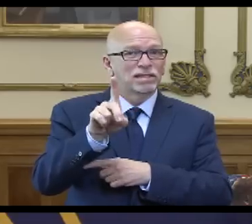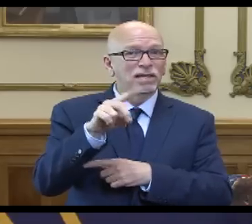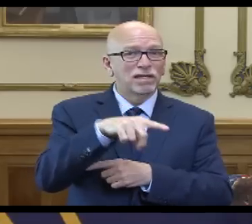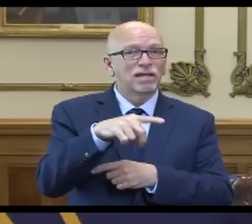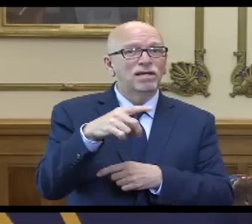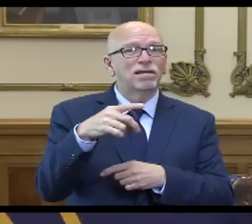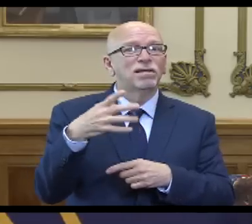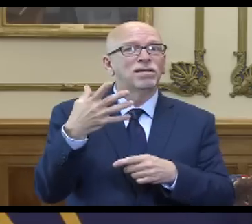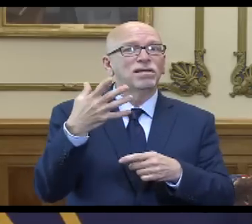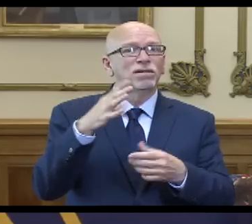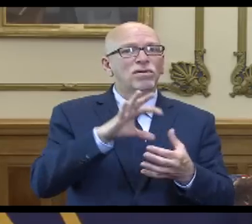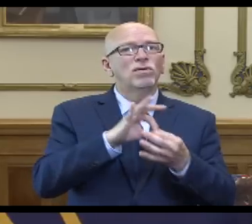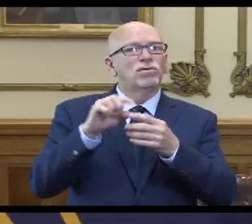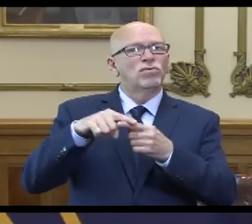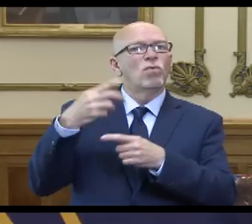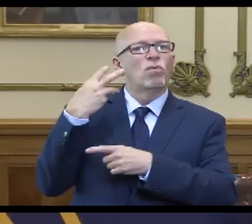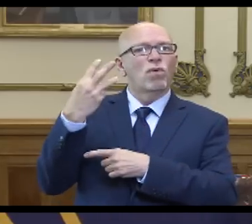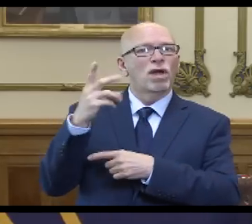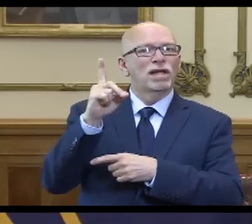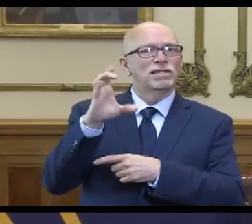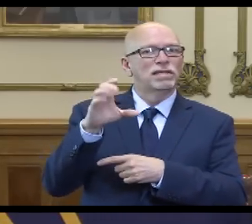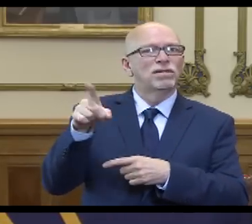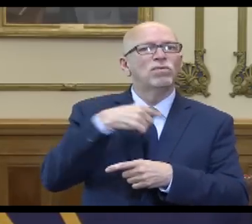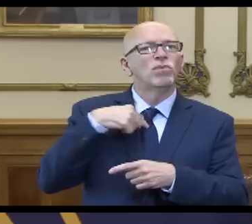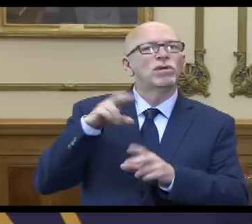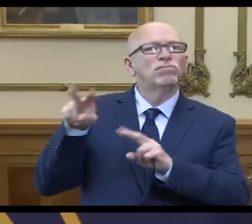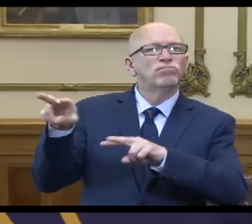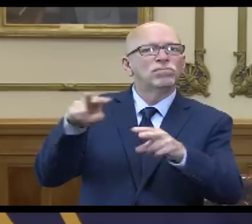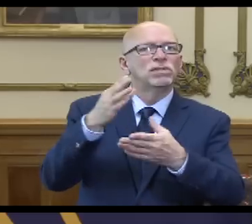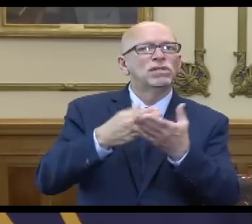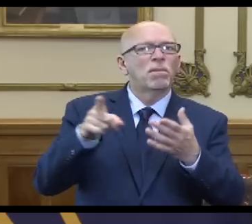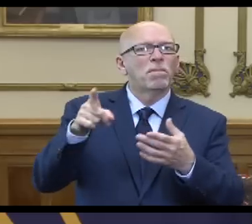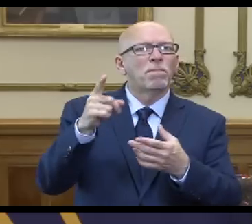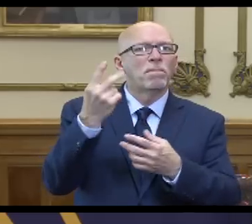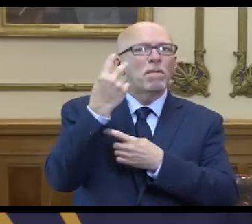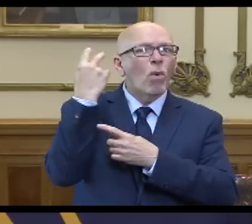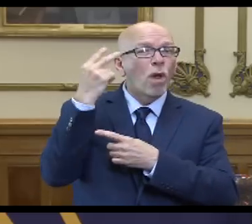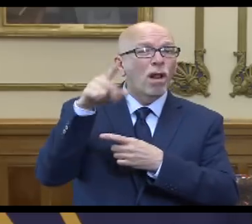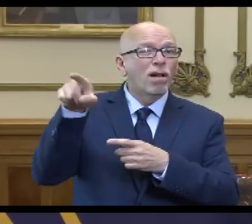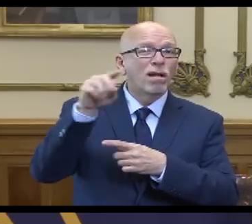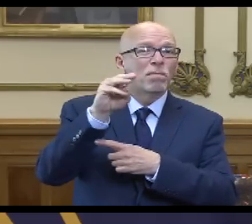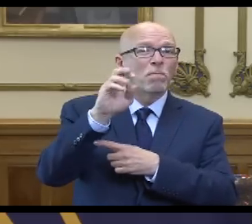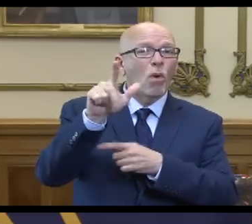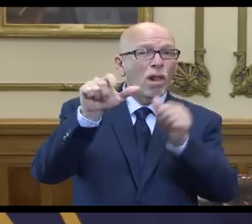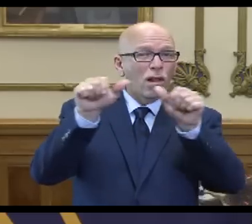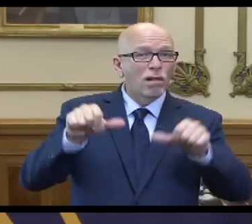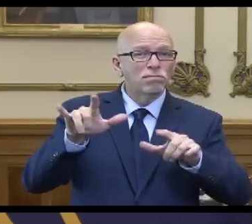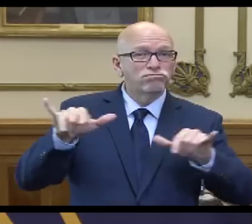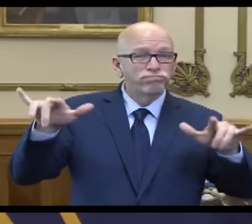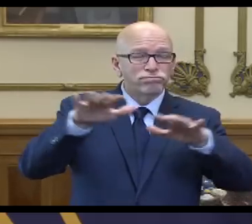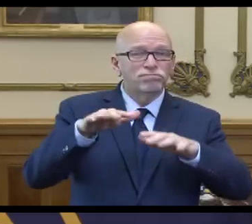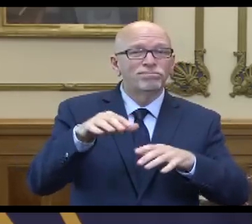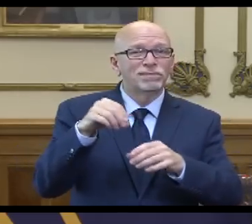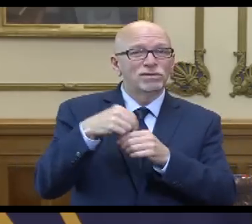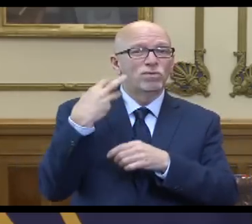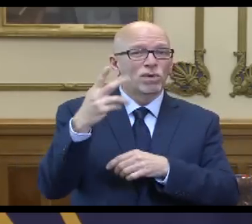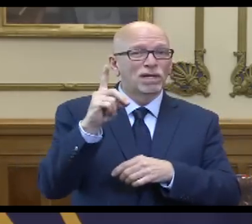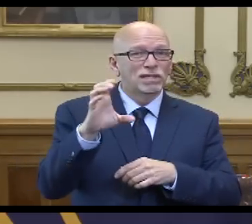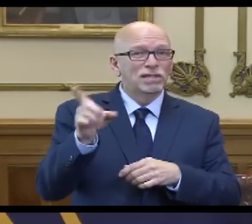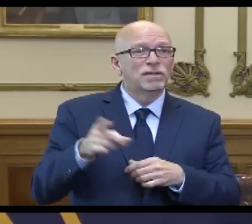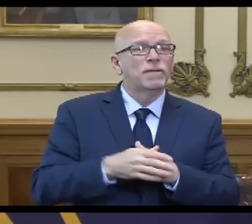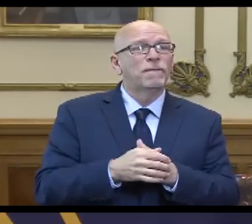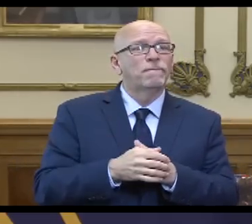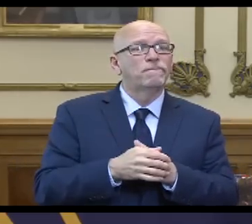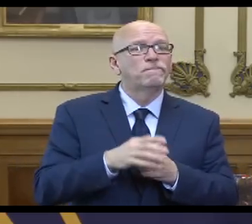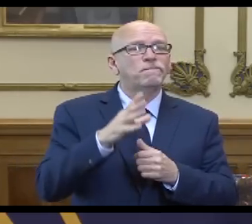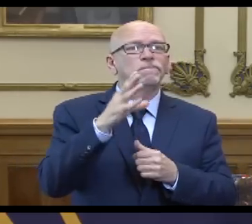Washington, D.C. And we toured some of the memorials and monuments. And